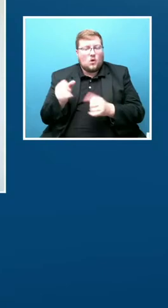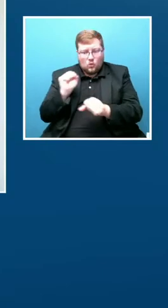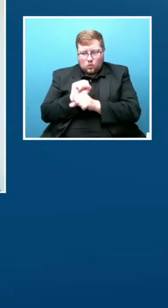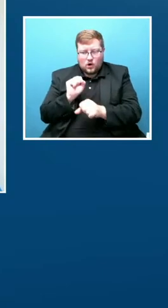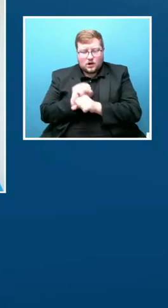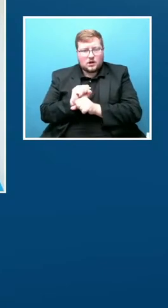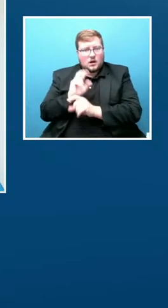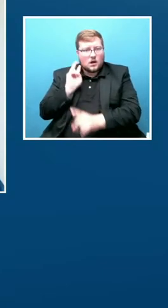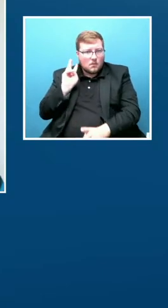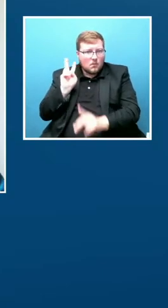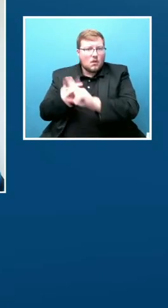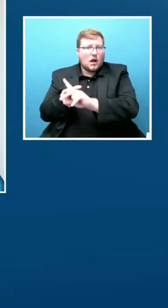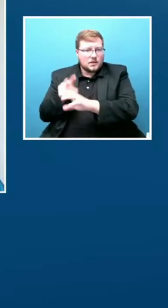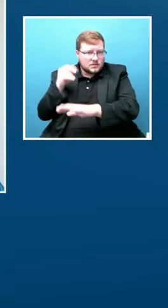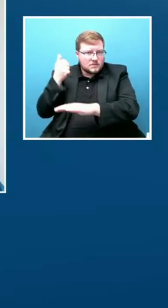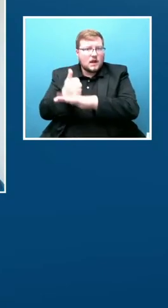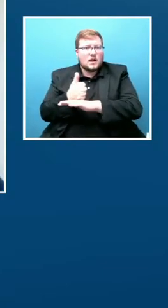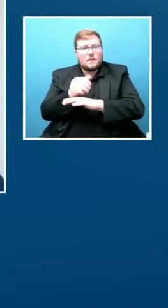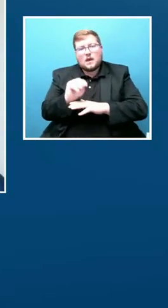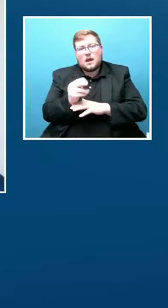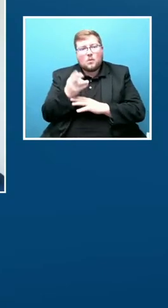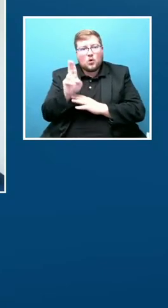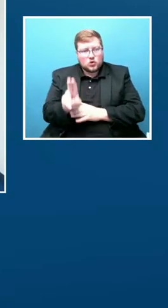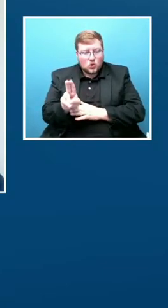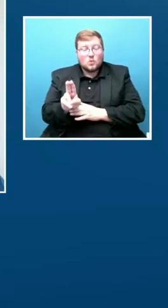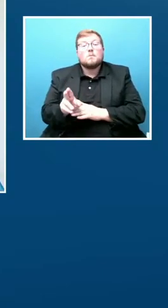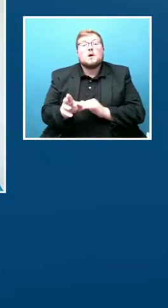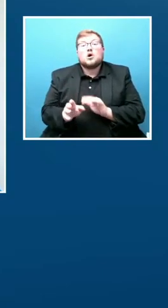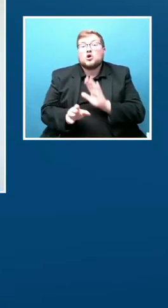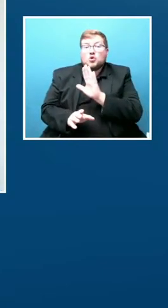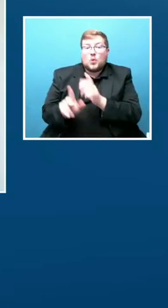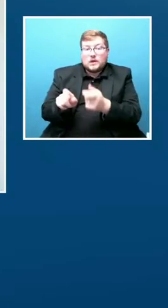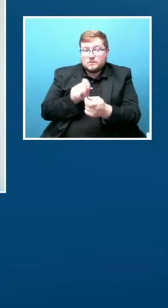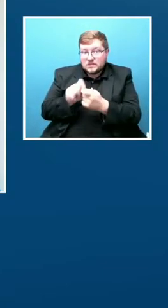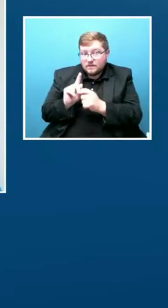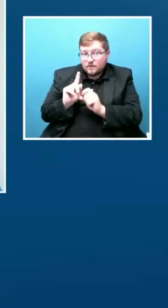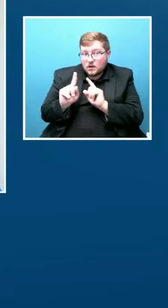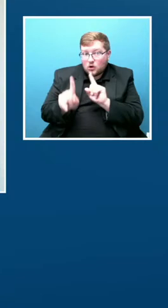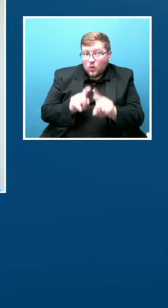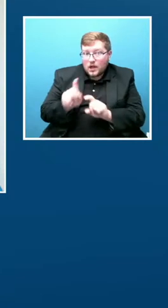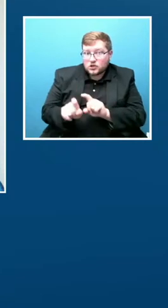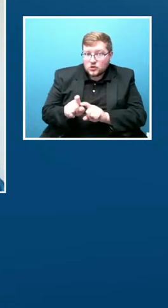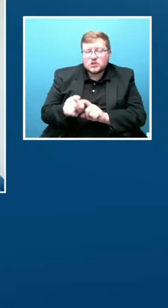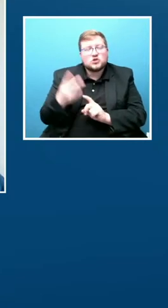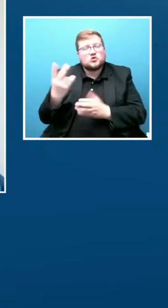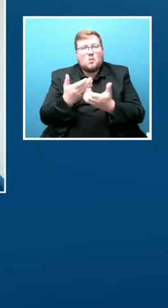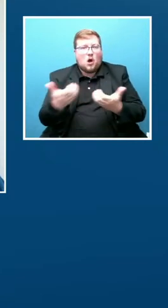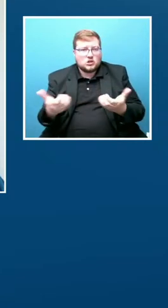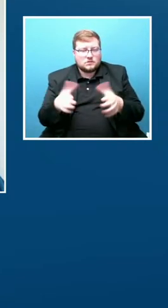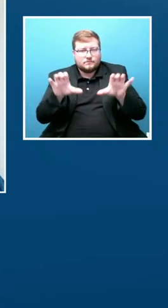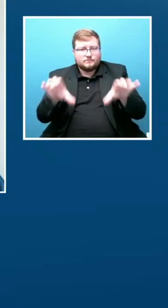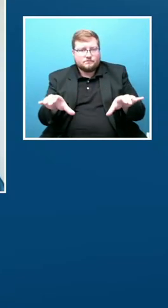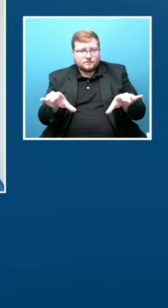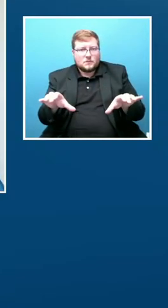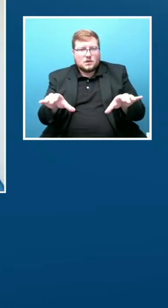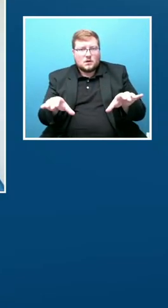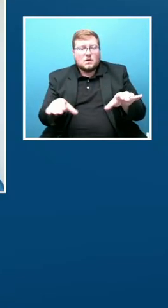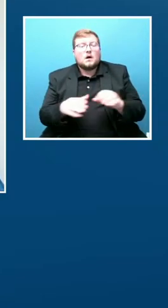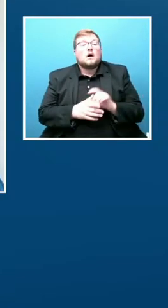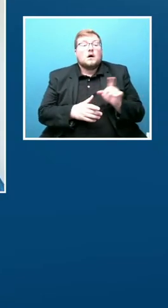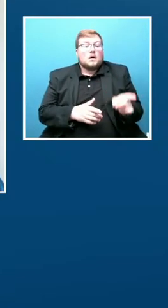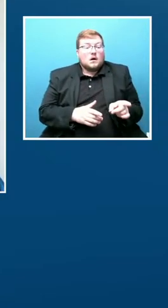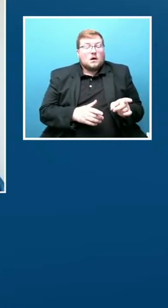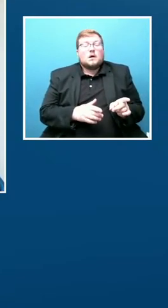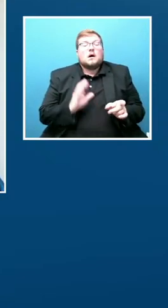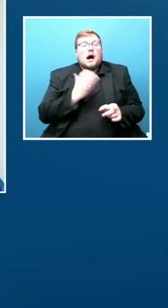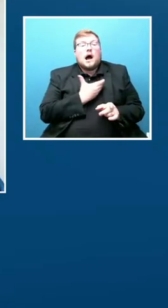implementation of the MOU. To answer your question, it's really two parts. One, our charter